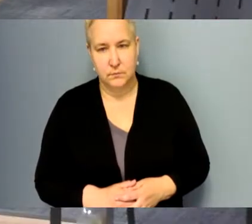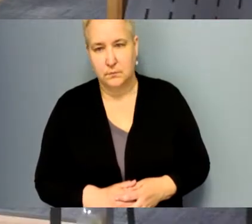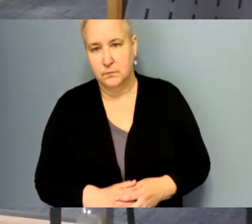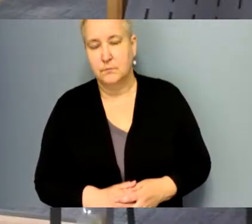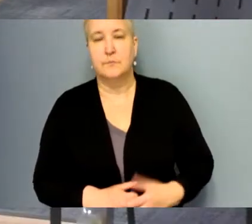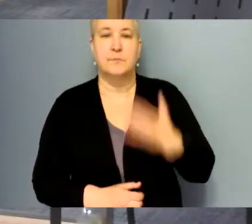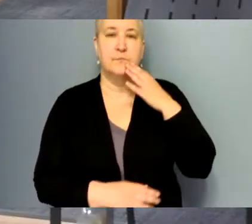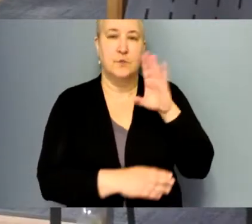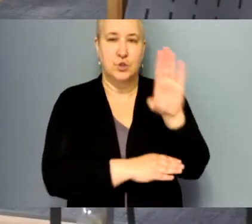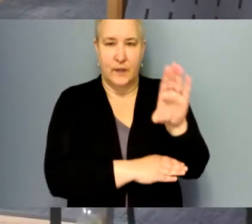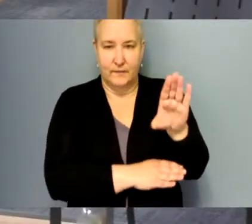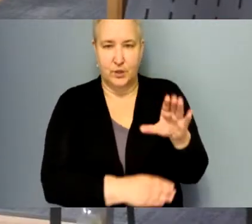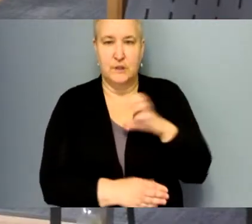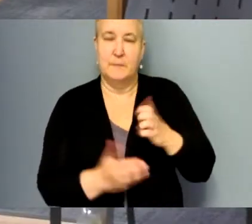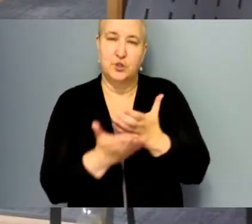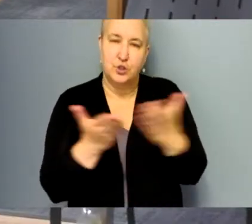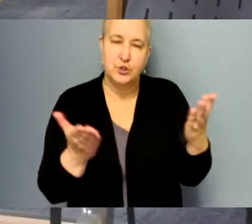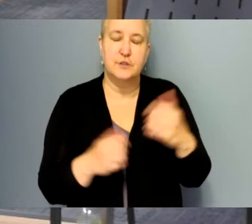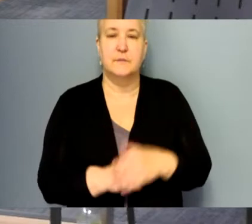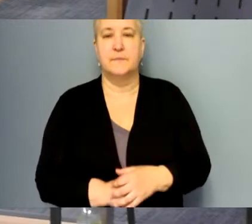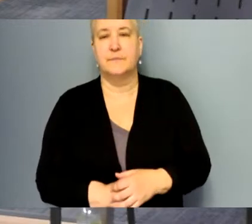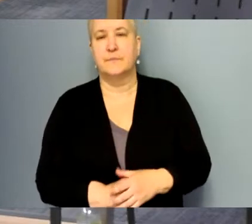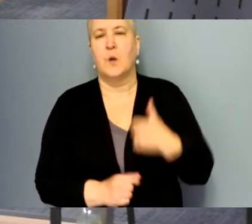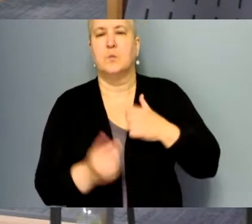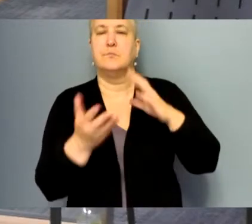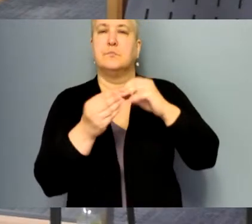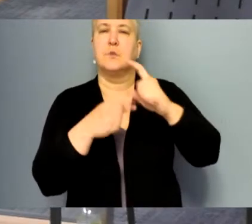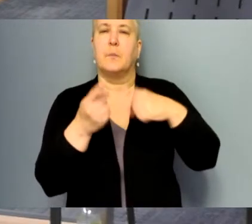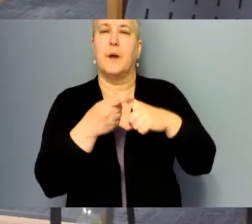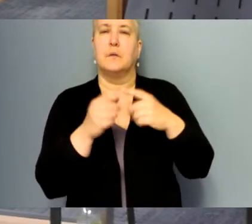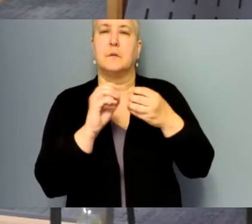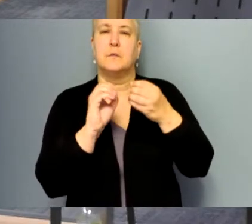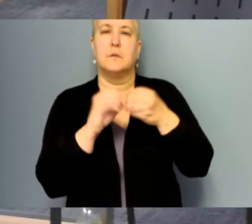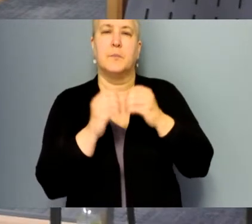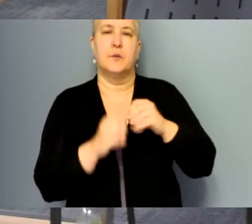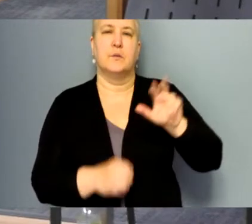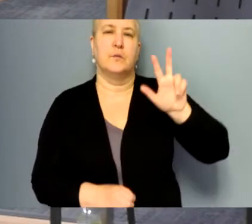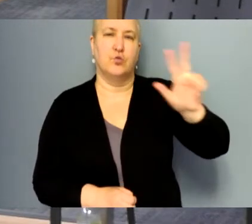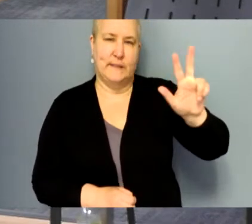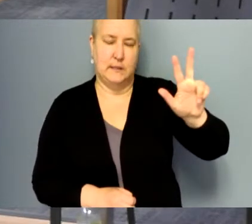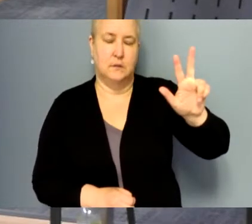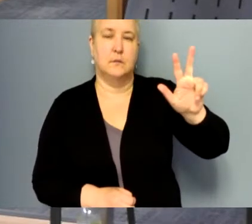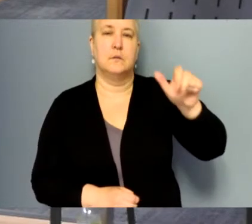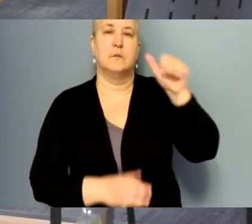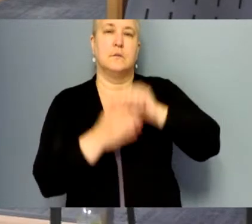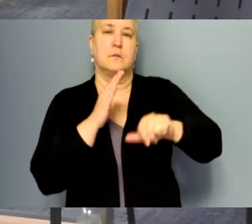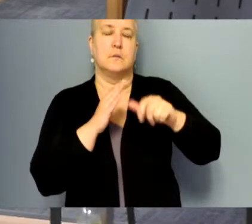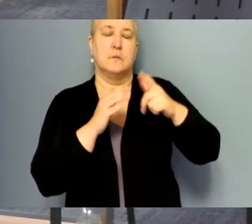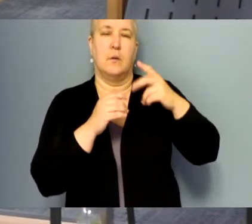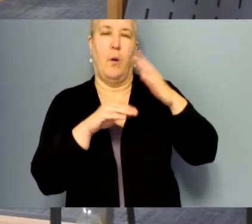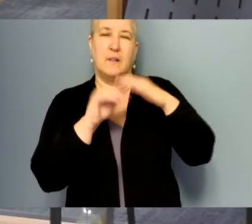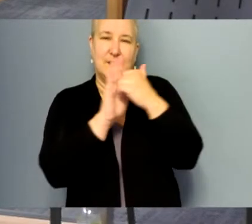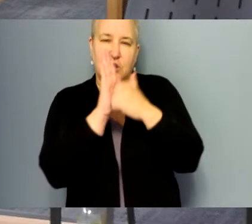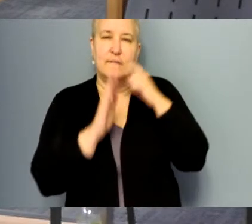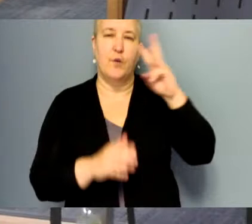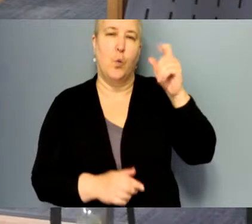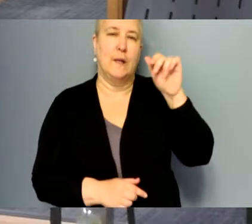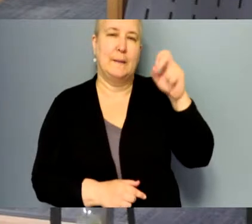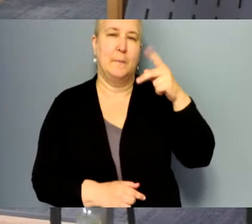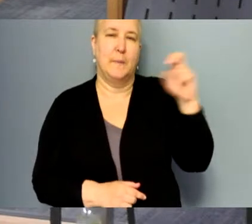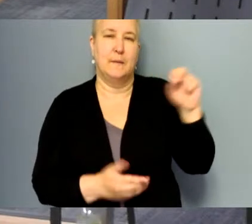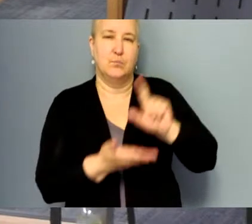Good afternoon, Commissioners. I just came in to talk about item 3 on the agenda that you had for the William Penn